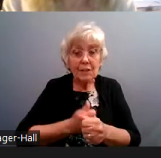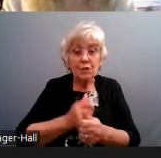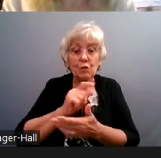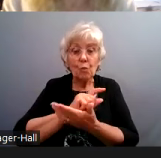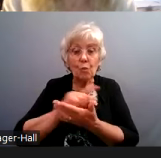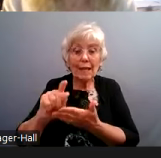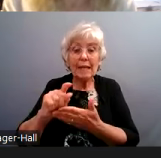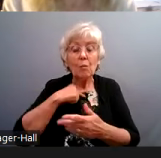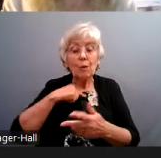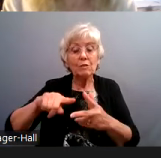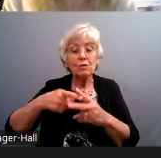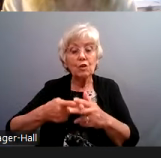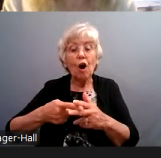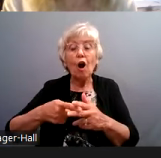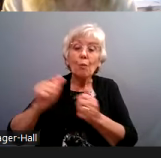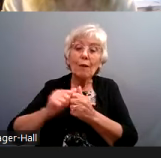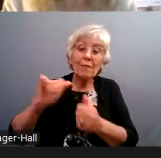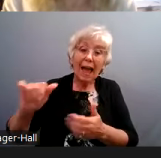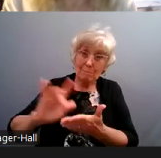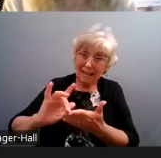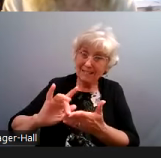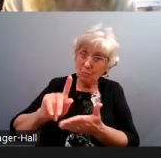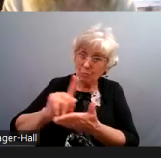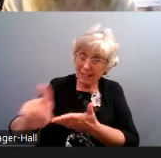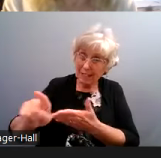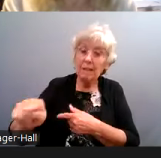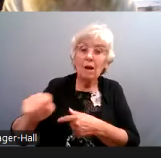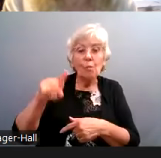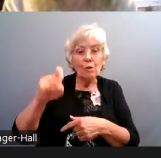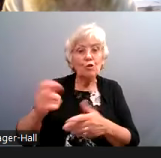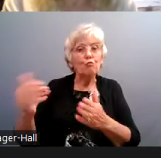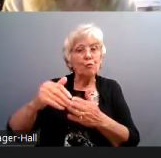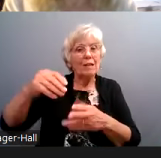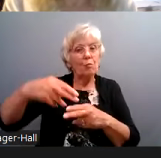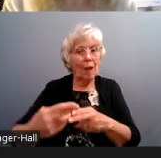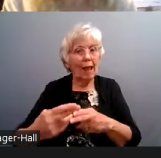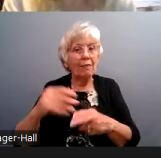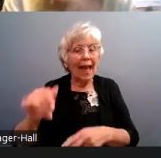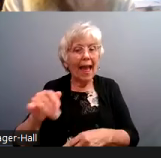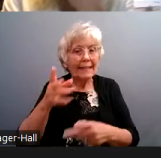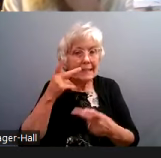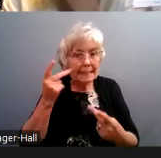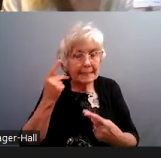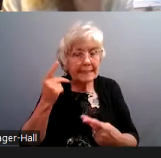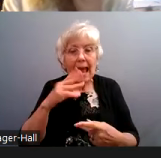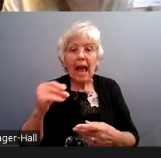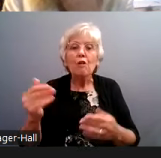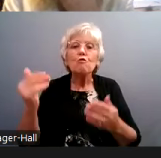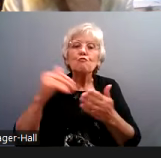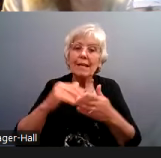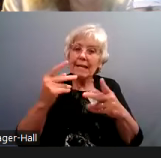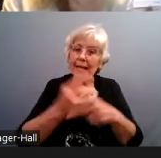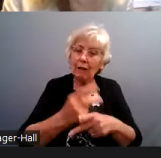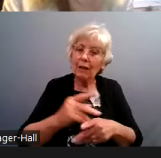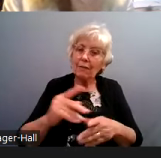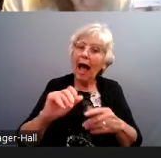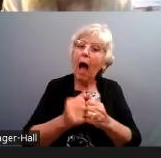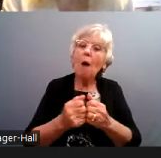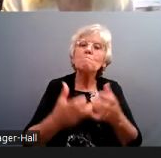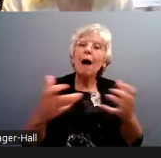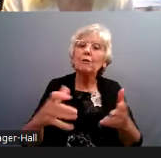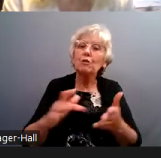start off on the medicine week, we should be reweighing them and recalculating their medicine dose to make sure they're getting an